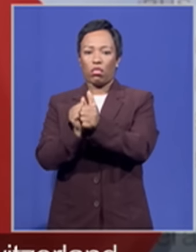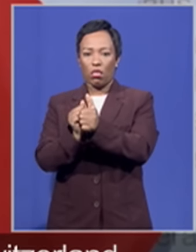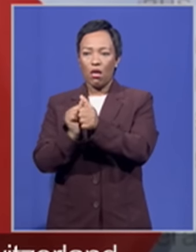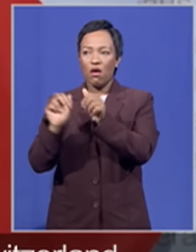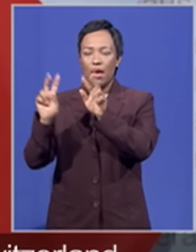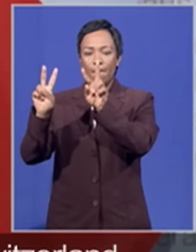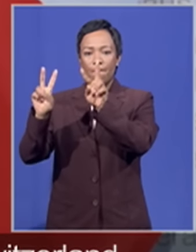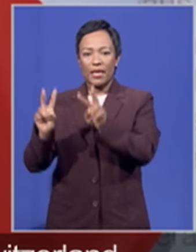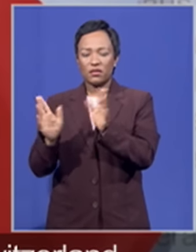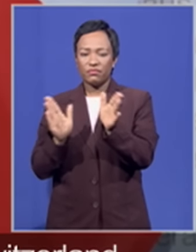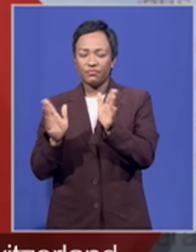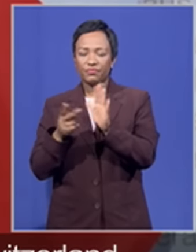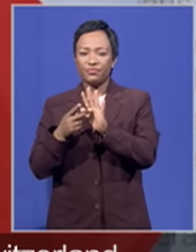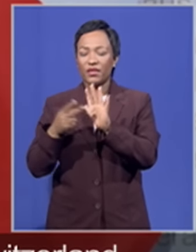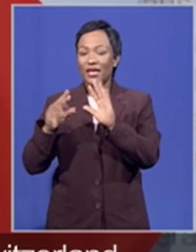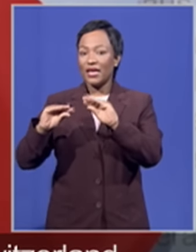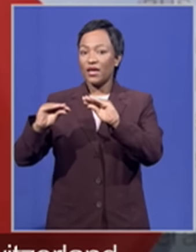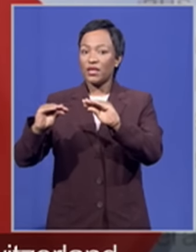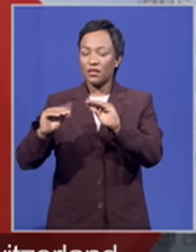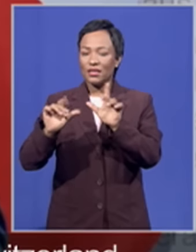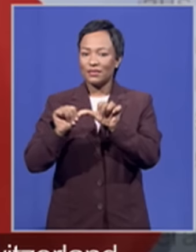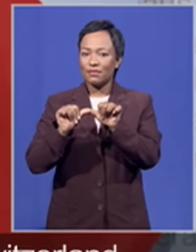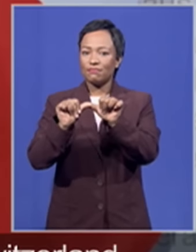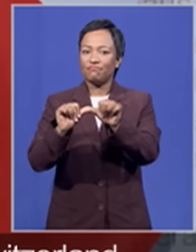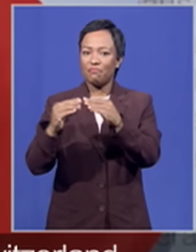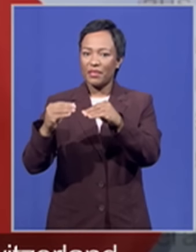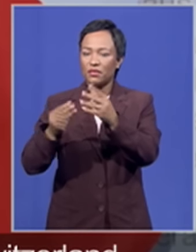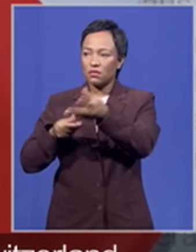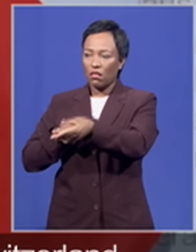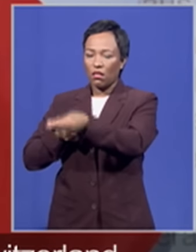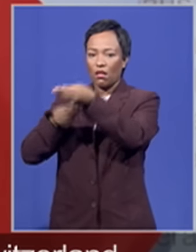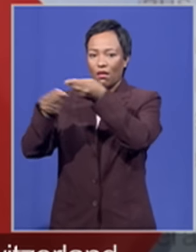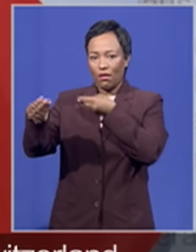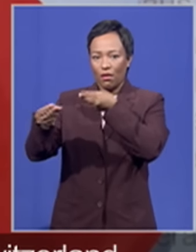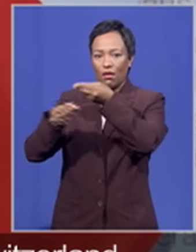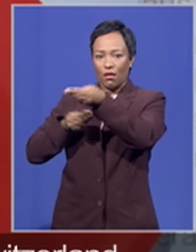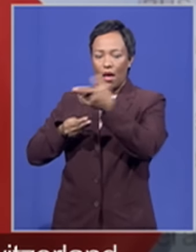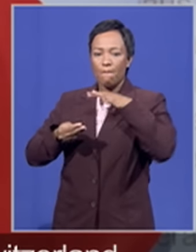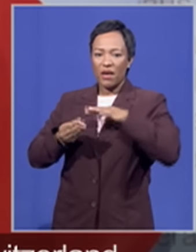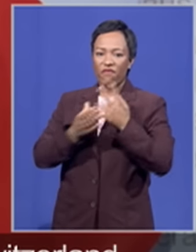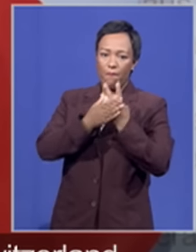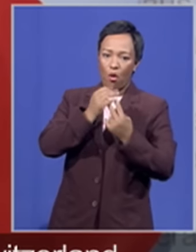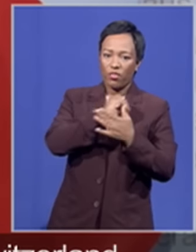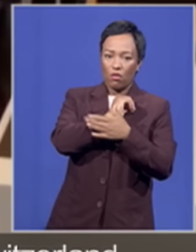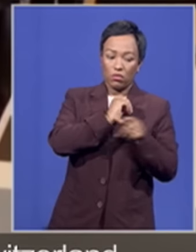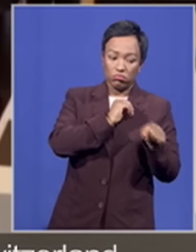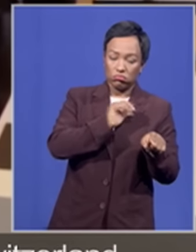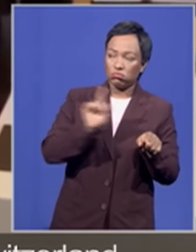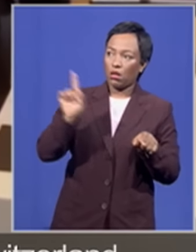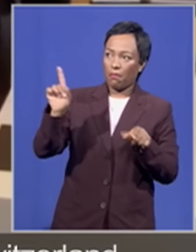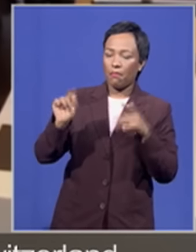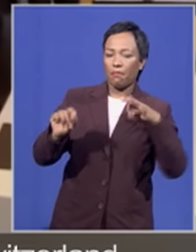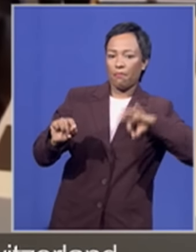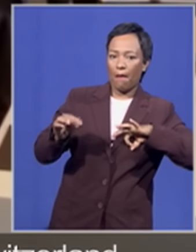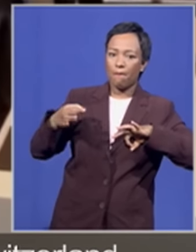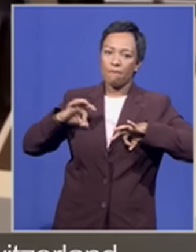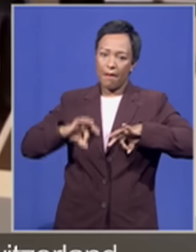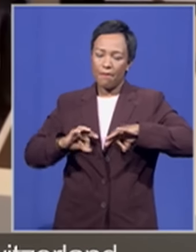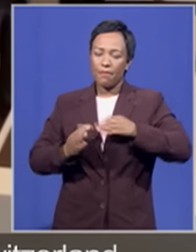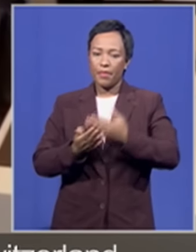mediation, education, sustainable trade that benefits both our people. I have the honor to announce the